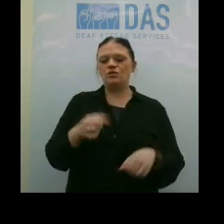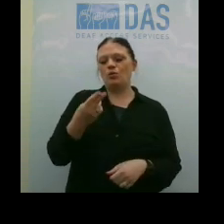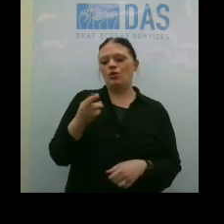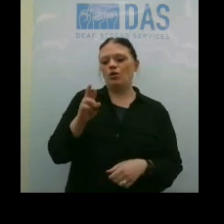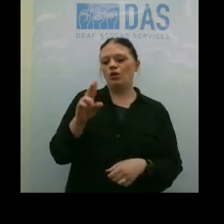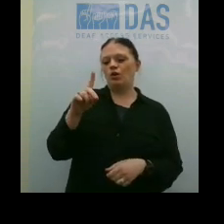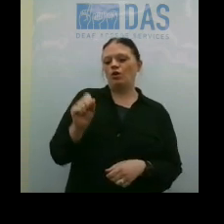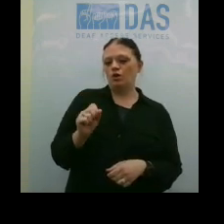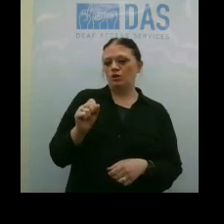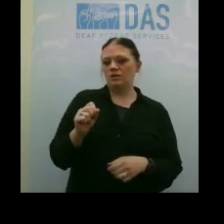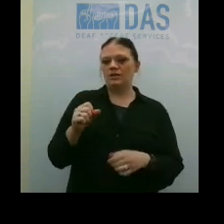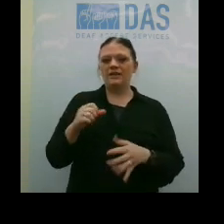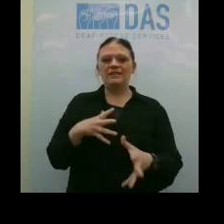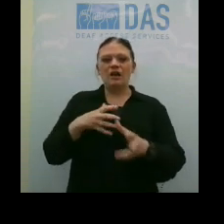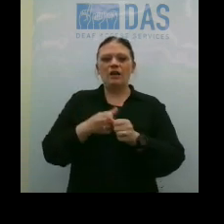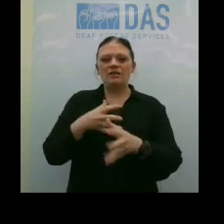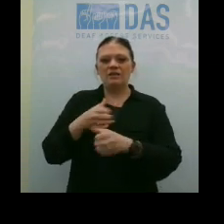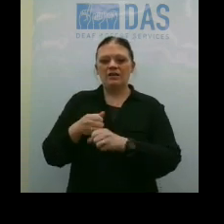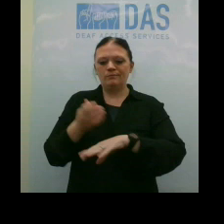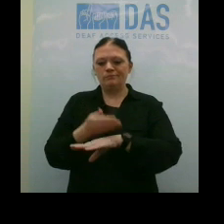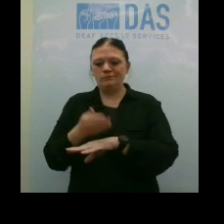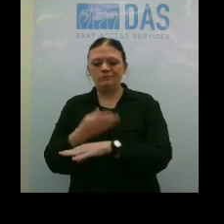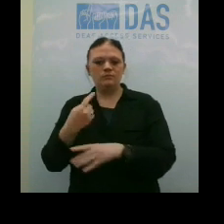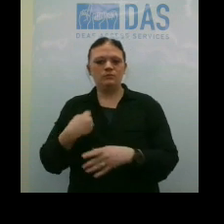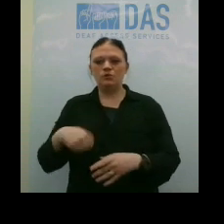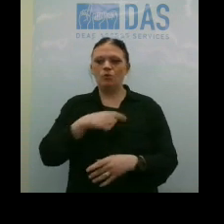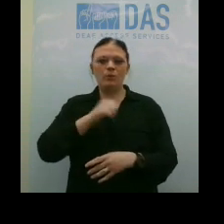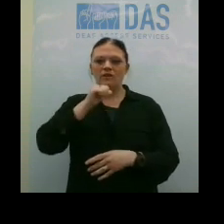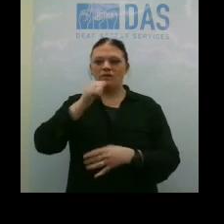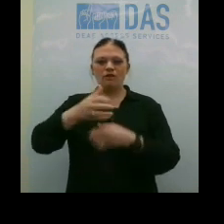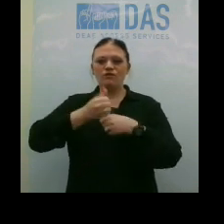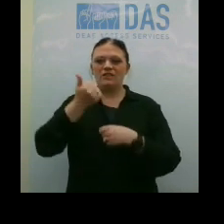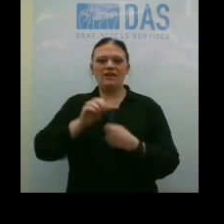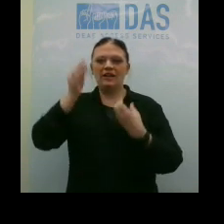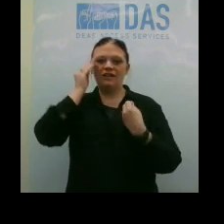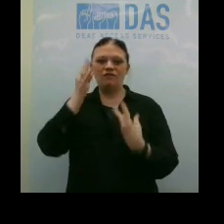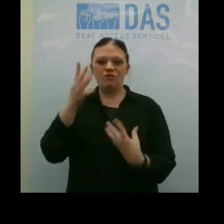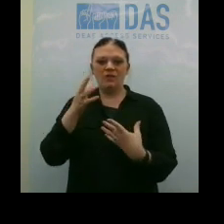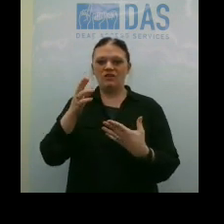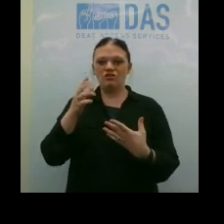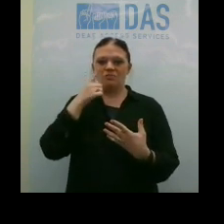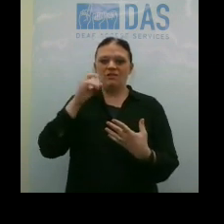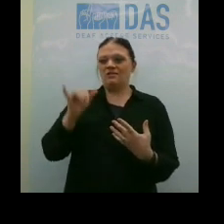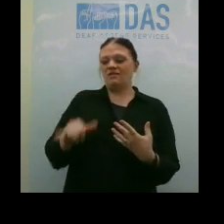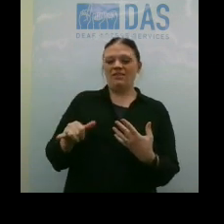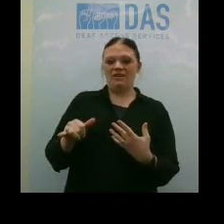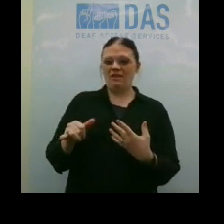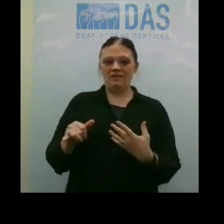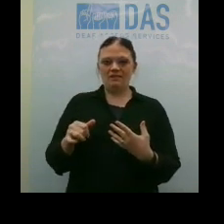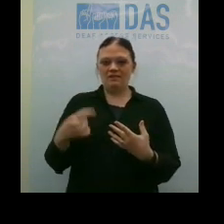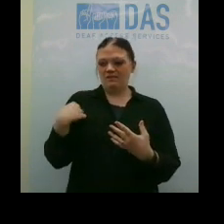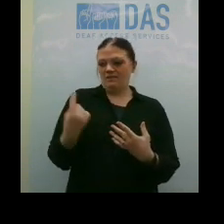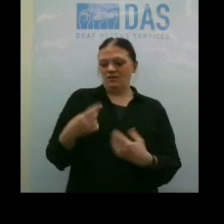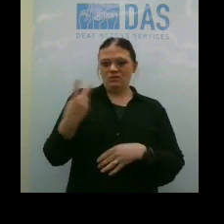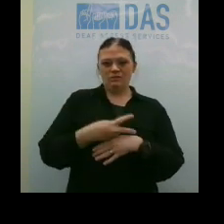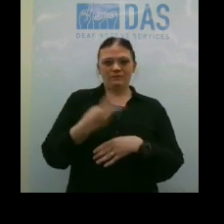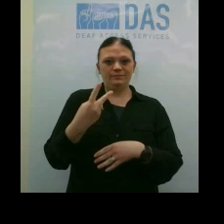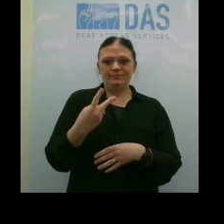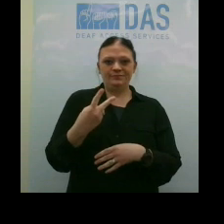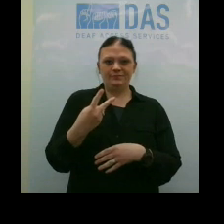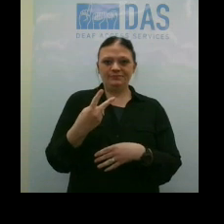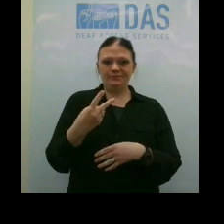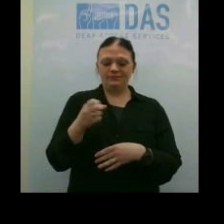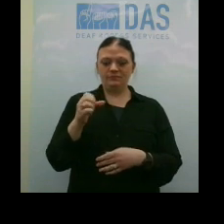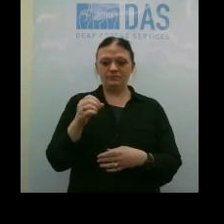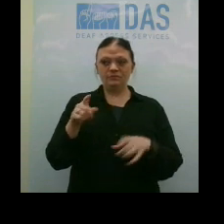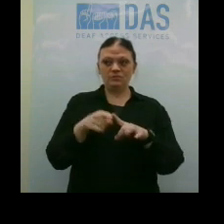as a result, we have not received any data of hospitalizations in Erie County for those past 2 days. And